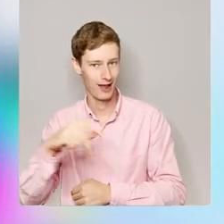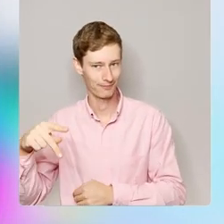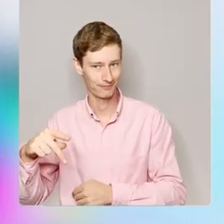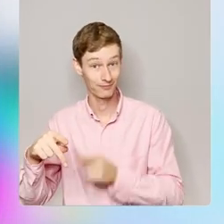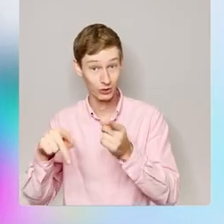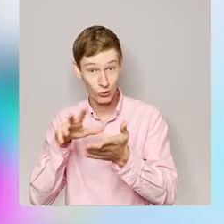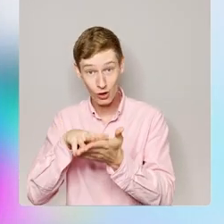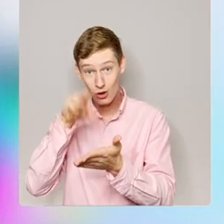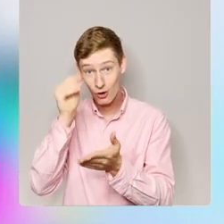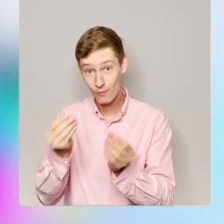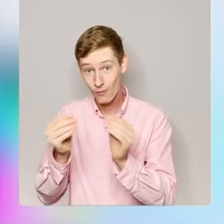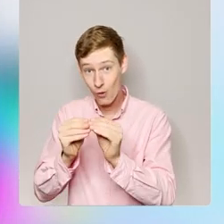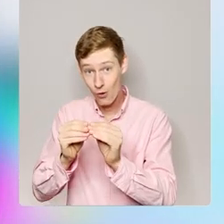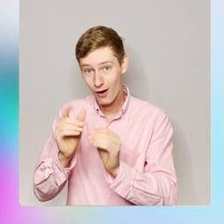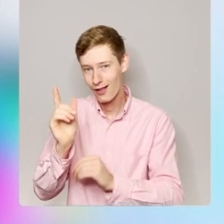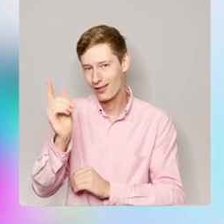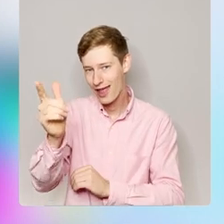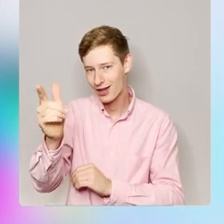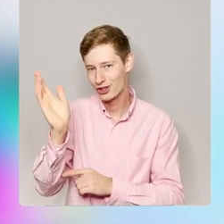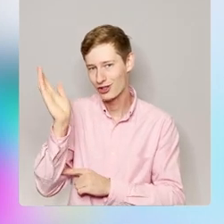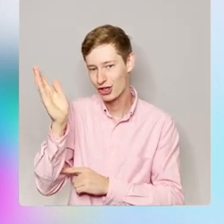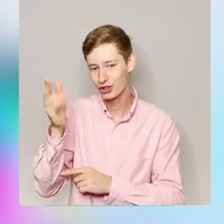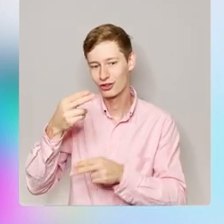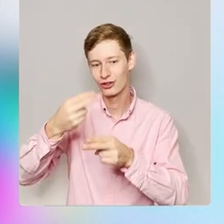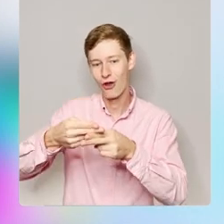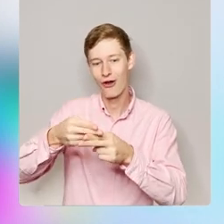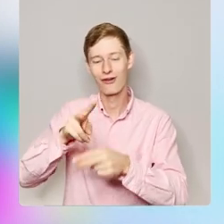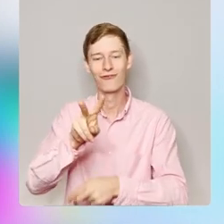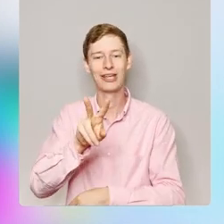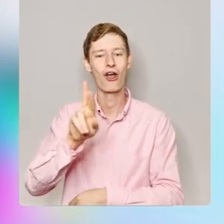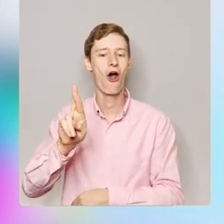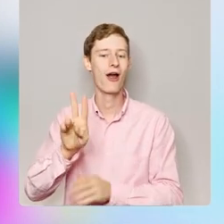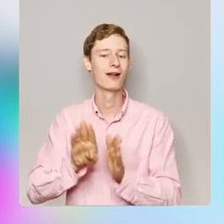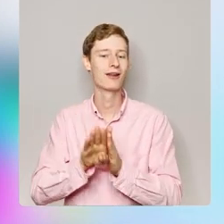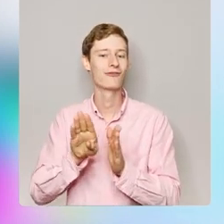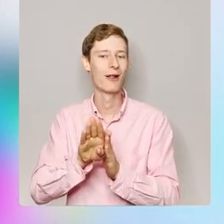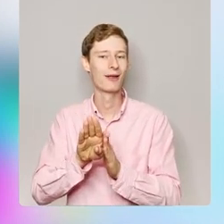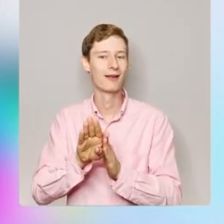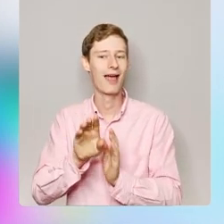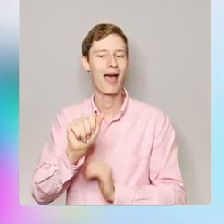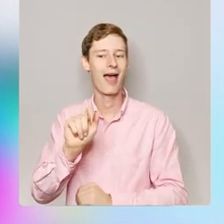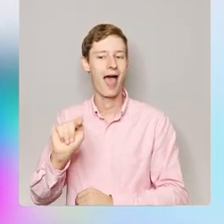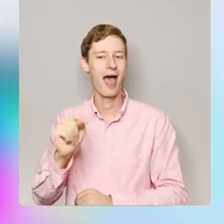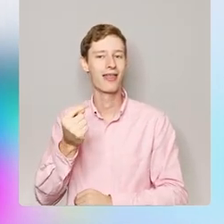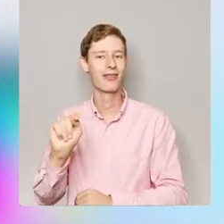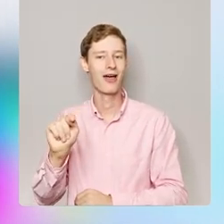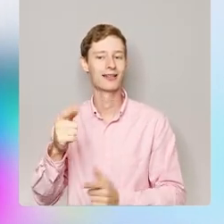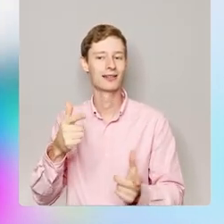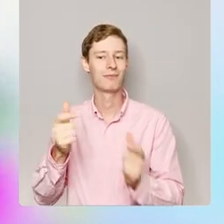you can build faster in a later session called VR Development at the Speed of Light.